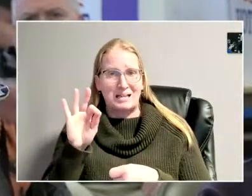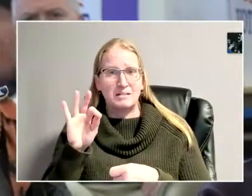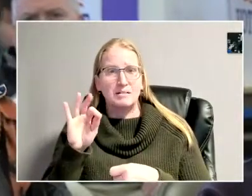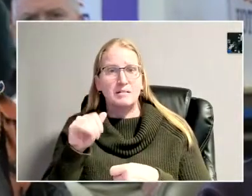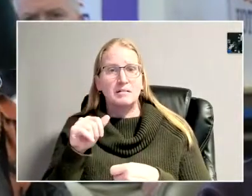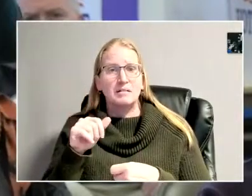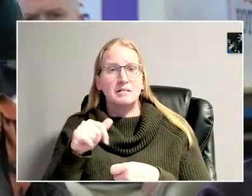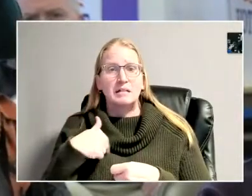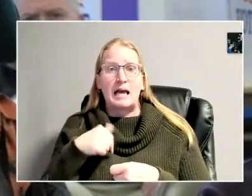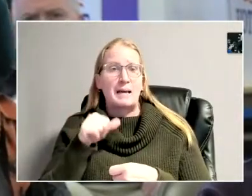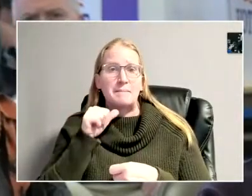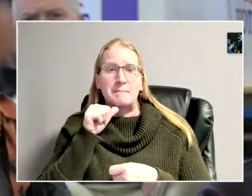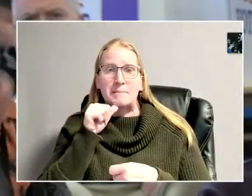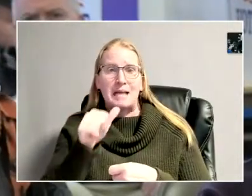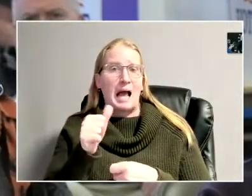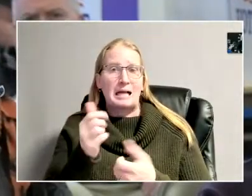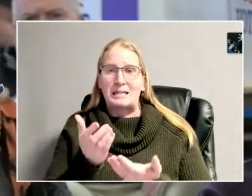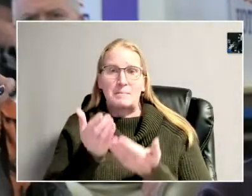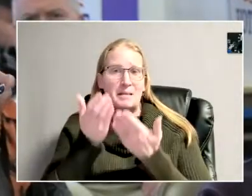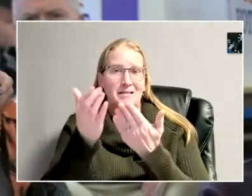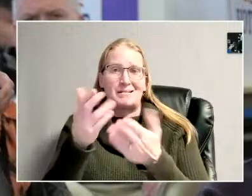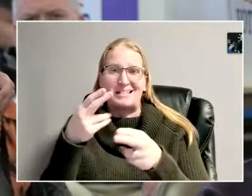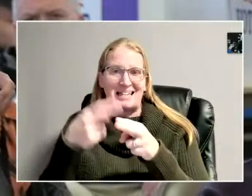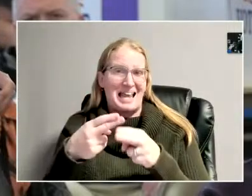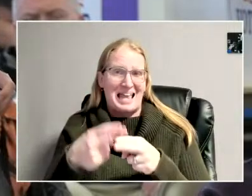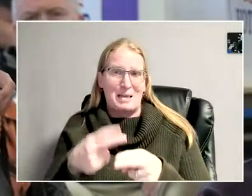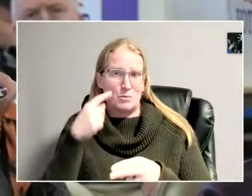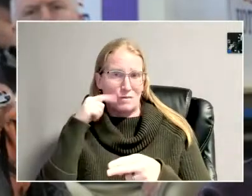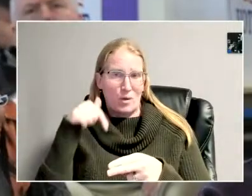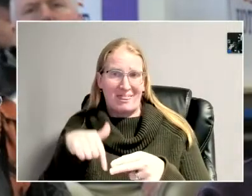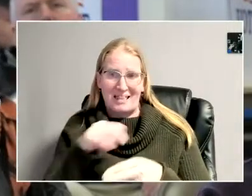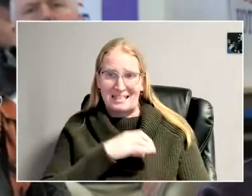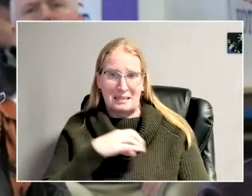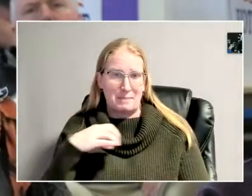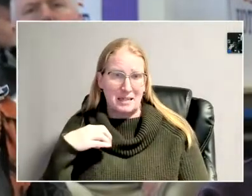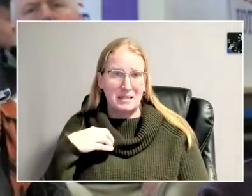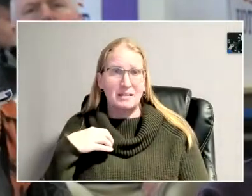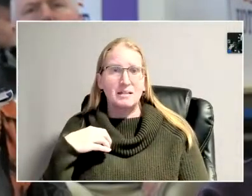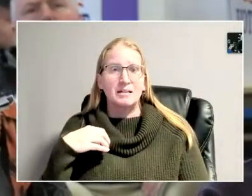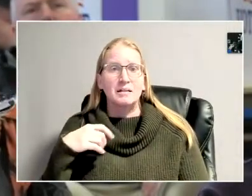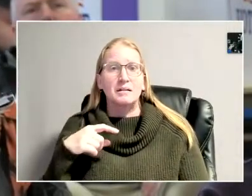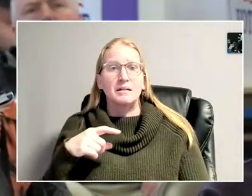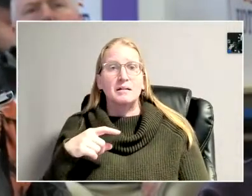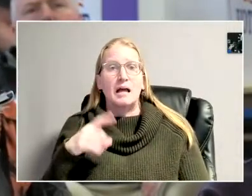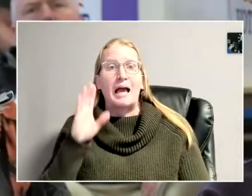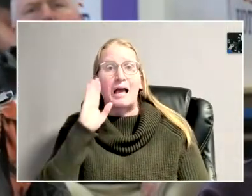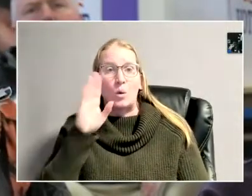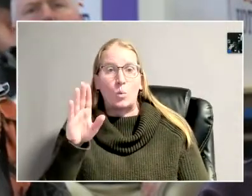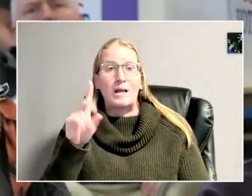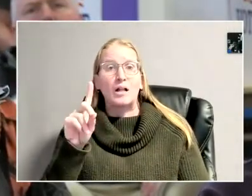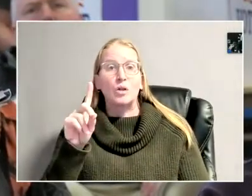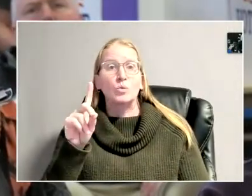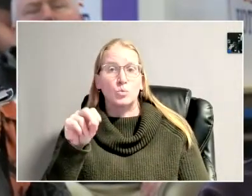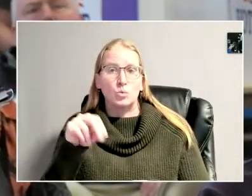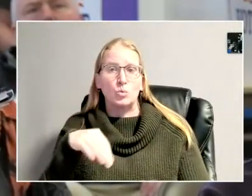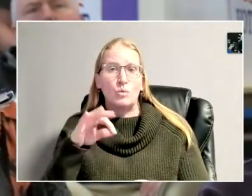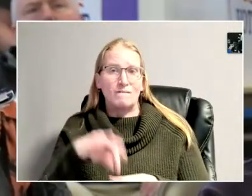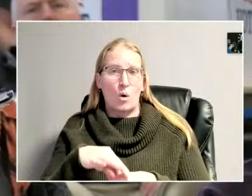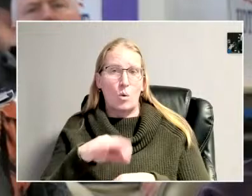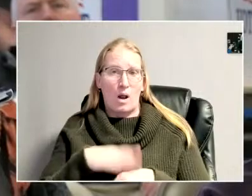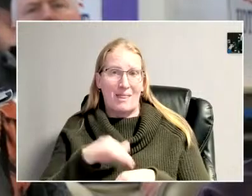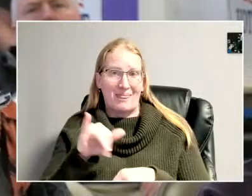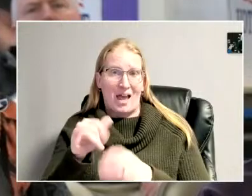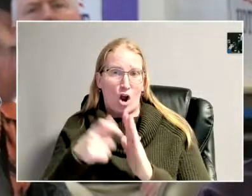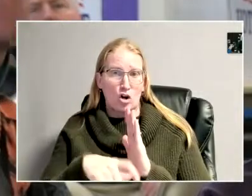putting forth any nominees for this committee um I will be voting on the article when the nominees du however